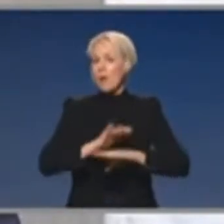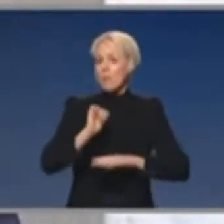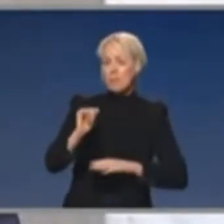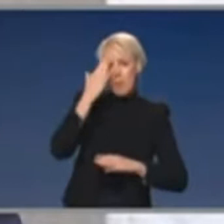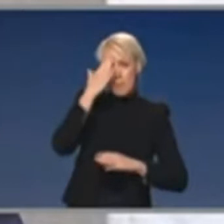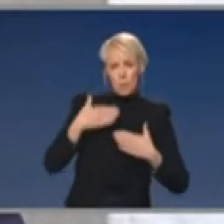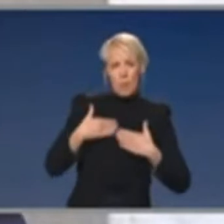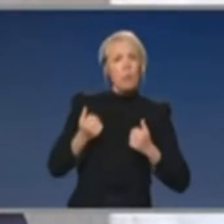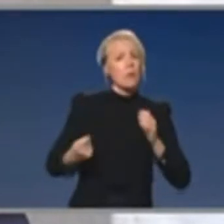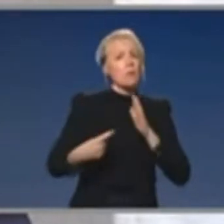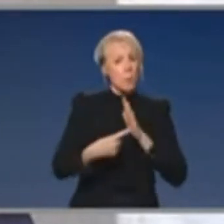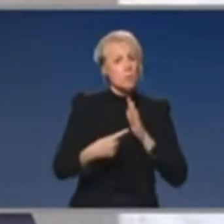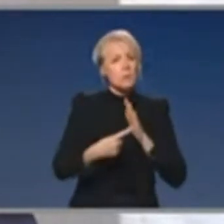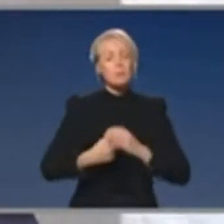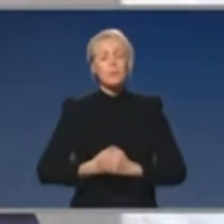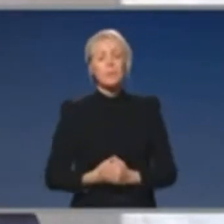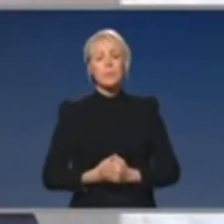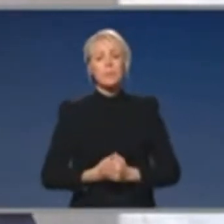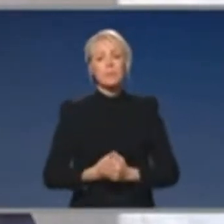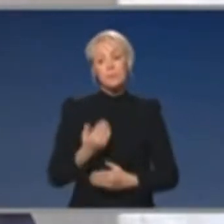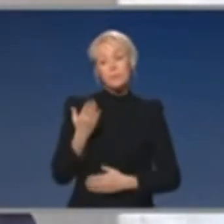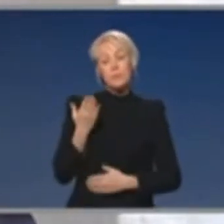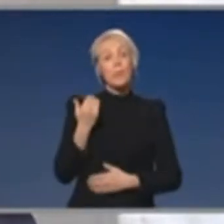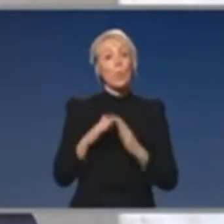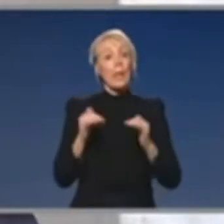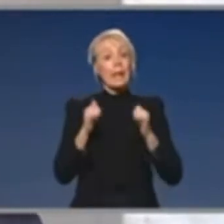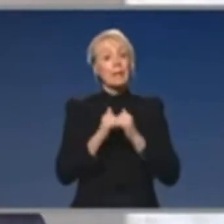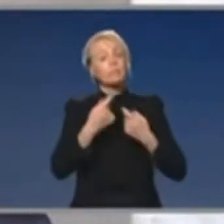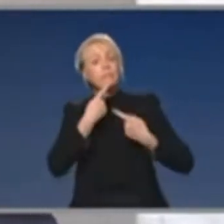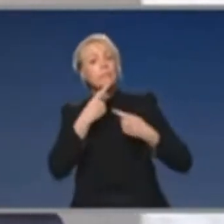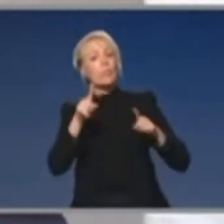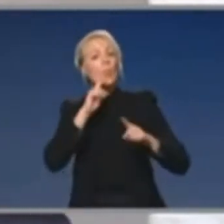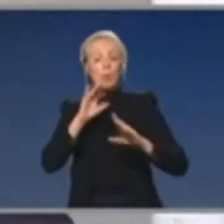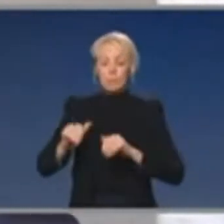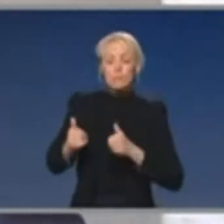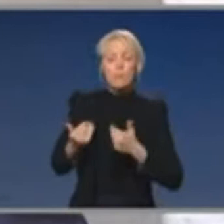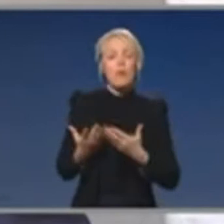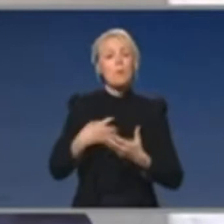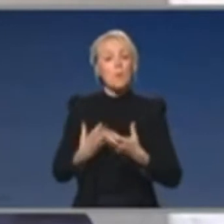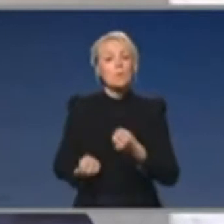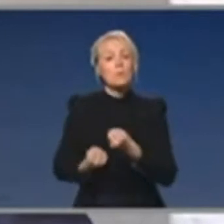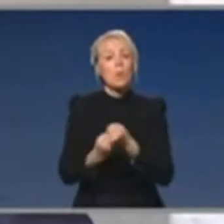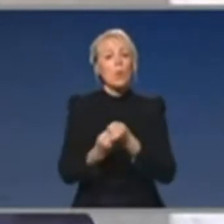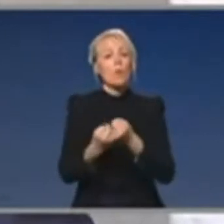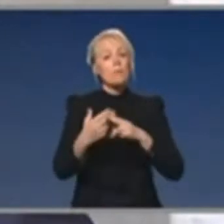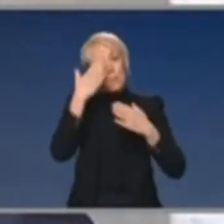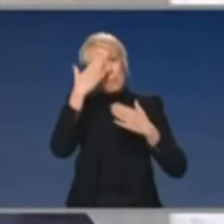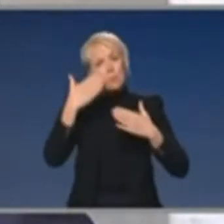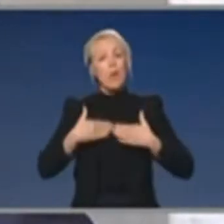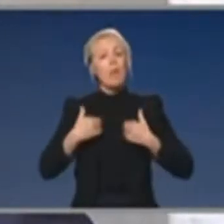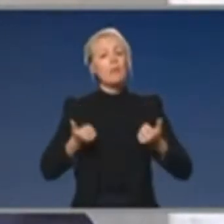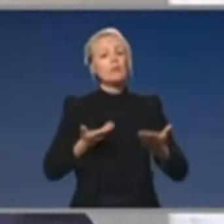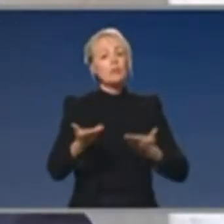Hunt, on the weekend announced that we'd be providing additional mental health support. As I often do, I've